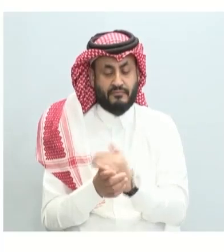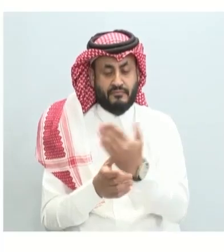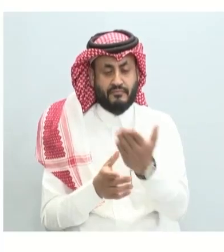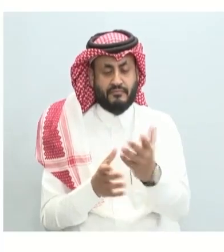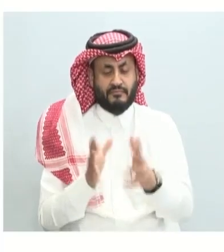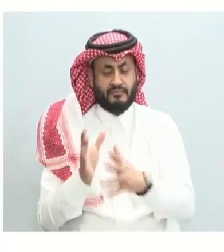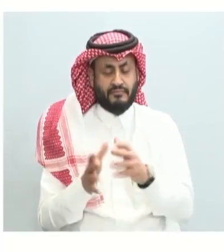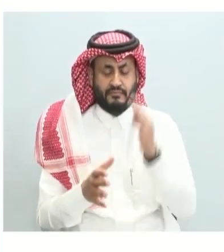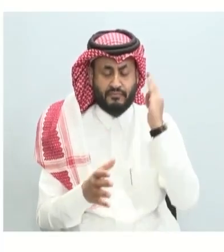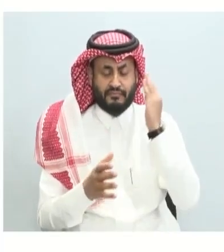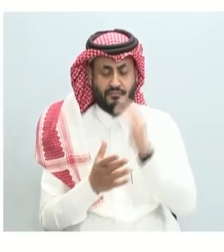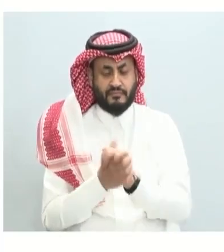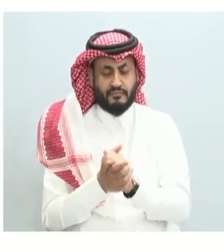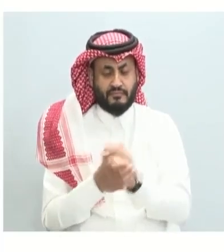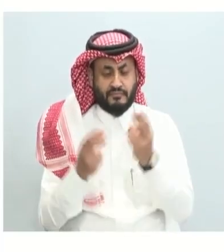begin listening.